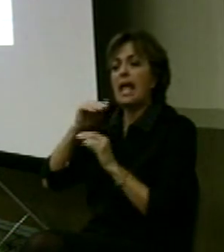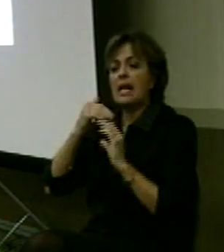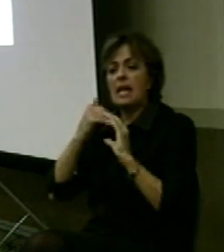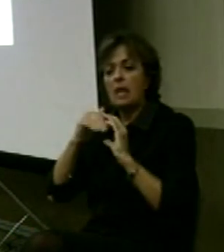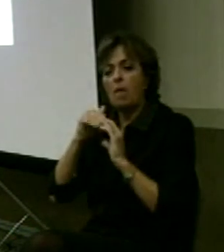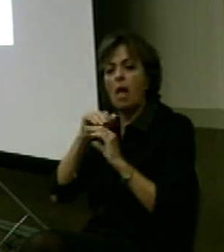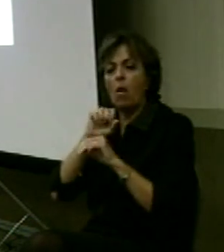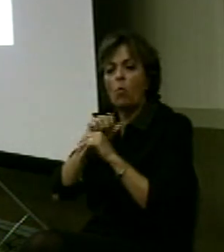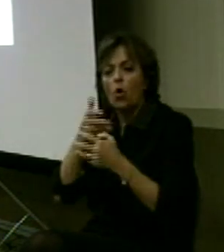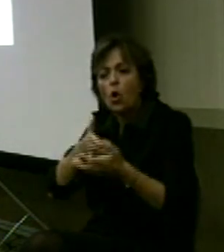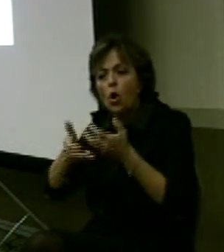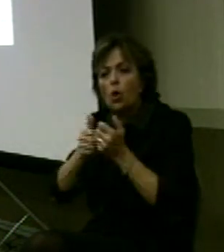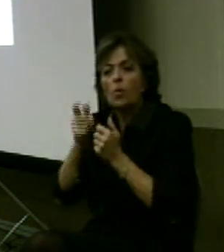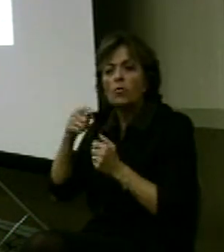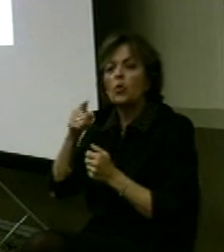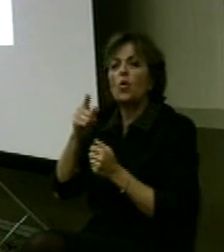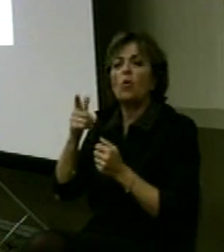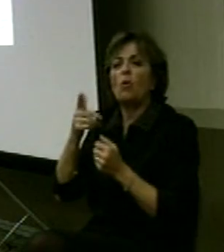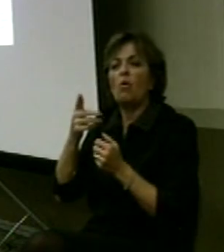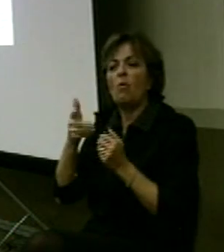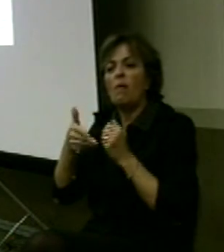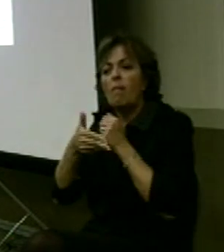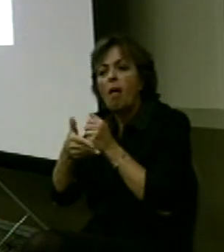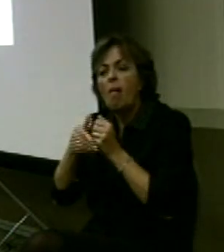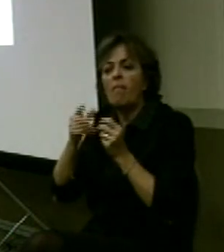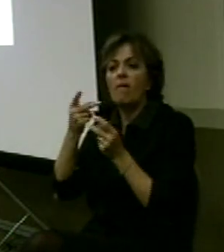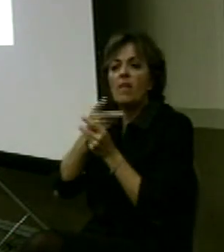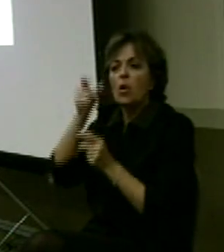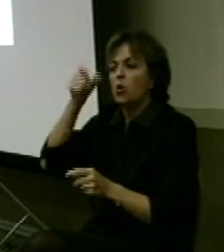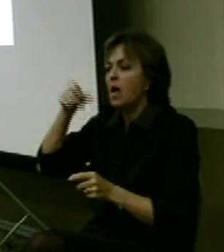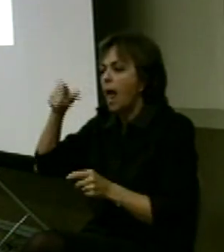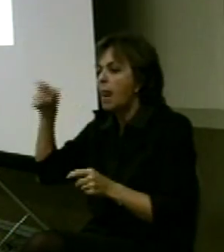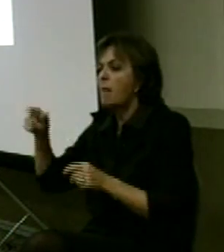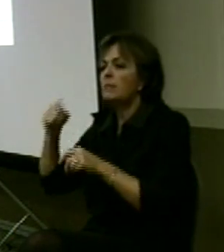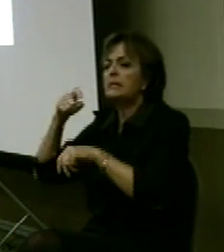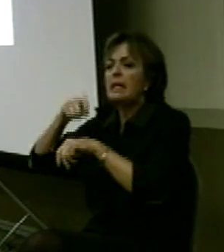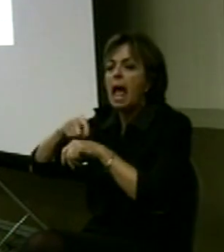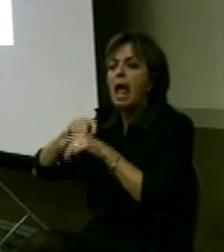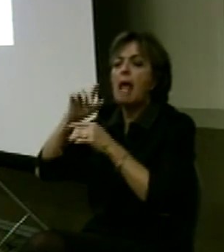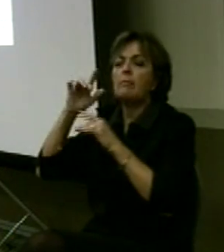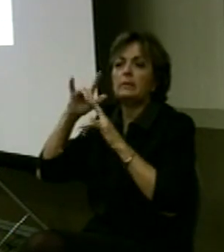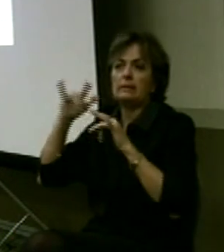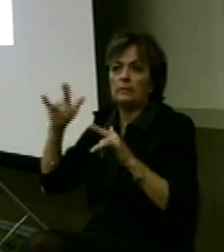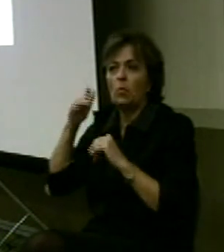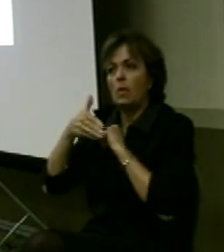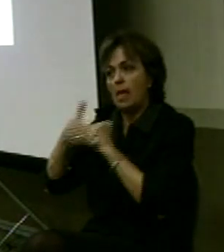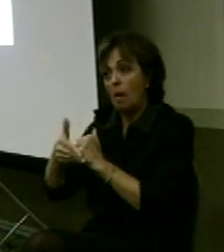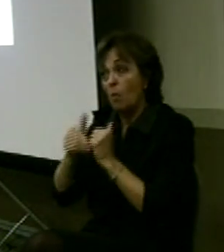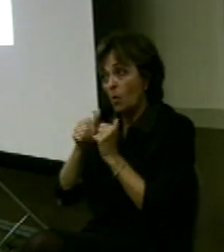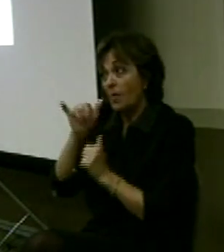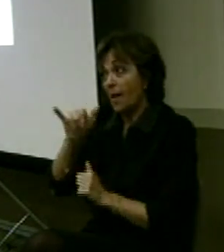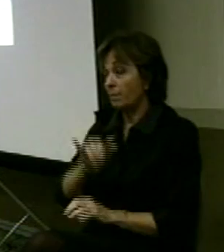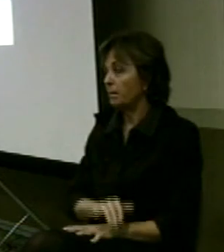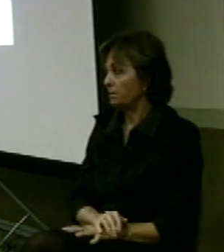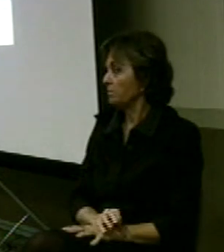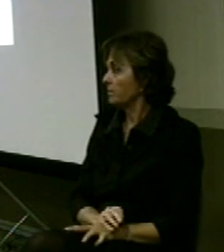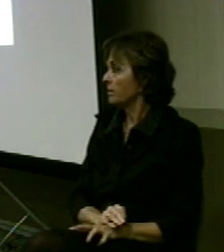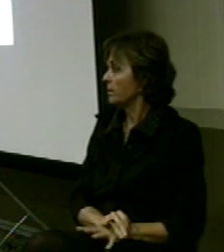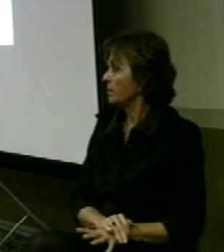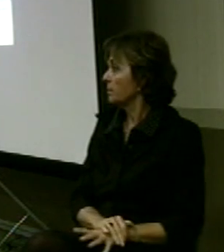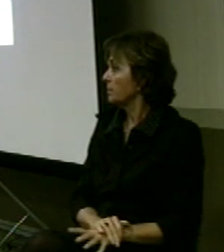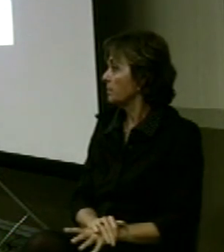you, working with you, getting the, how many columns do you need, how many times or spaces, we could help you with that.